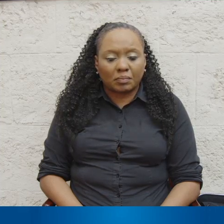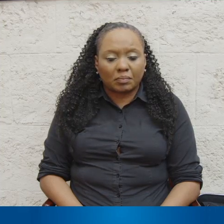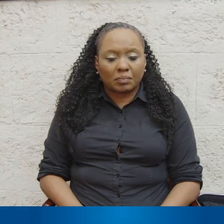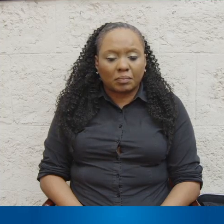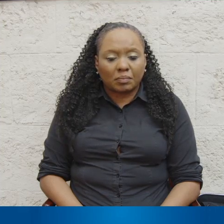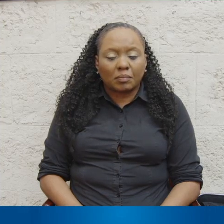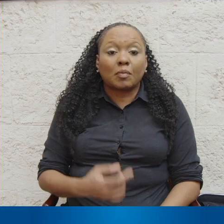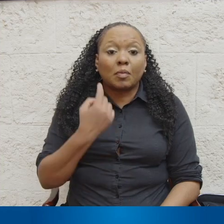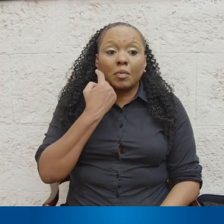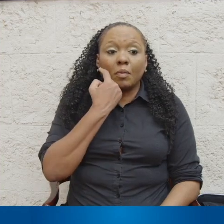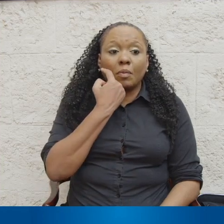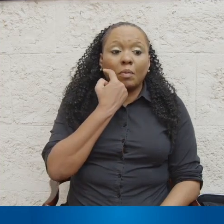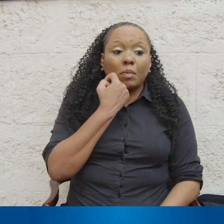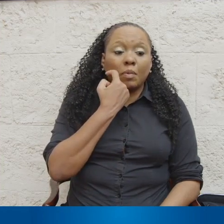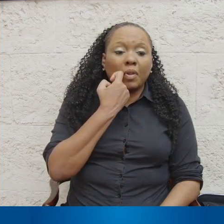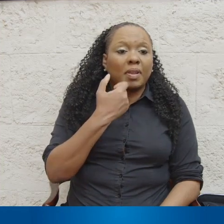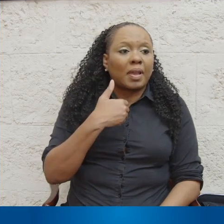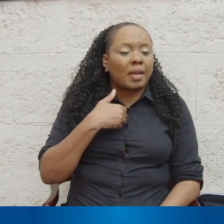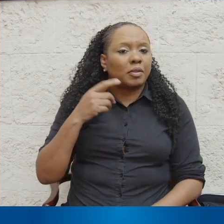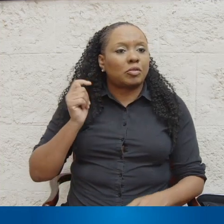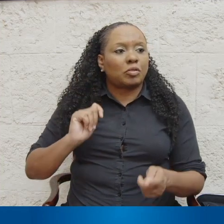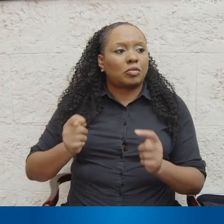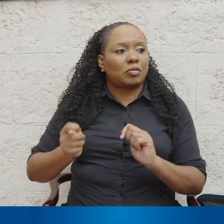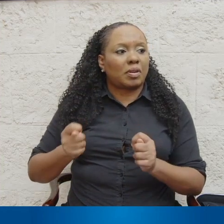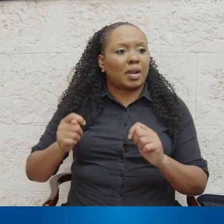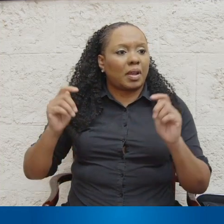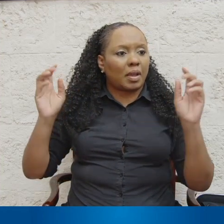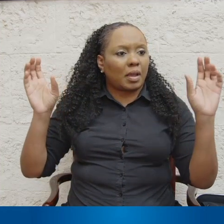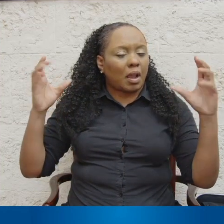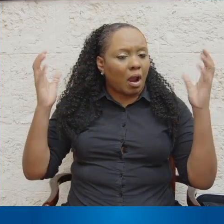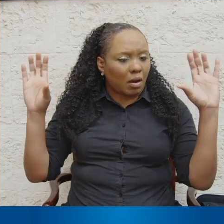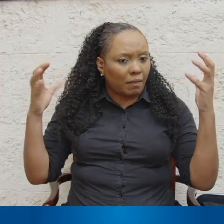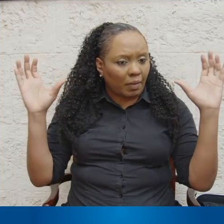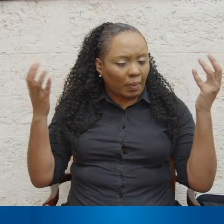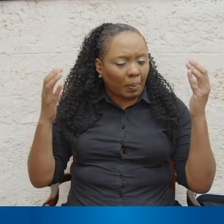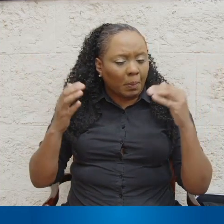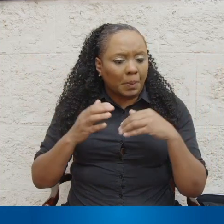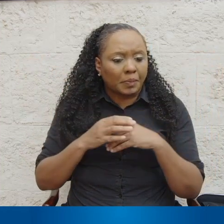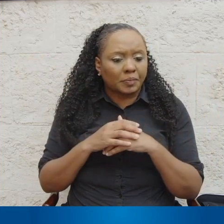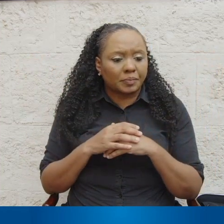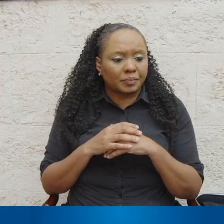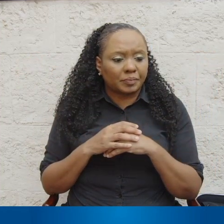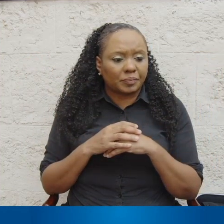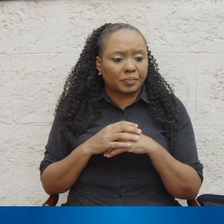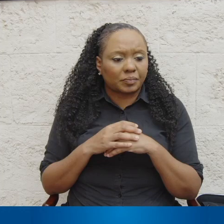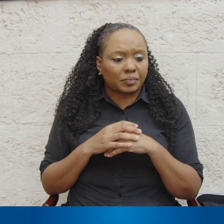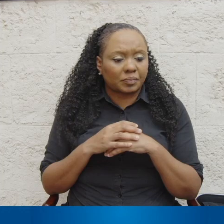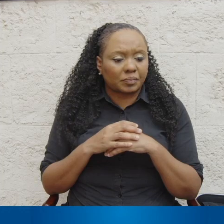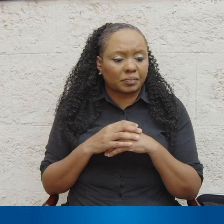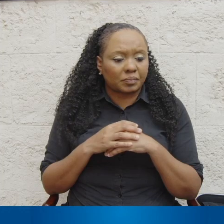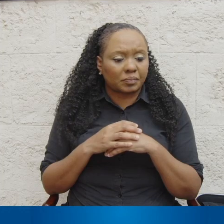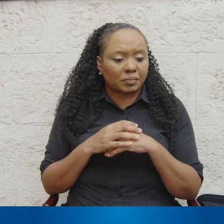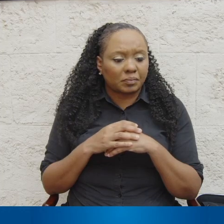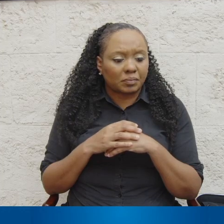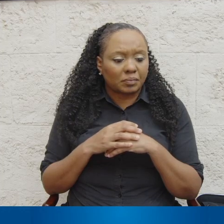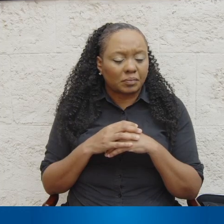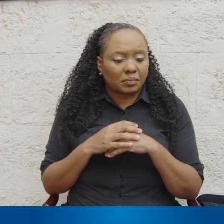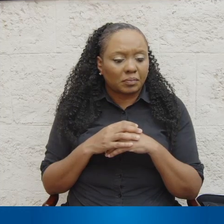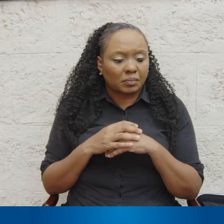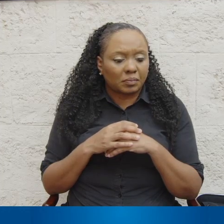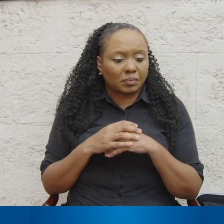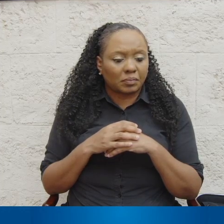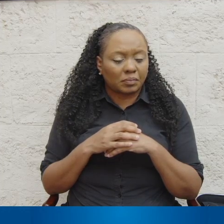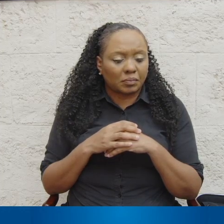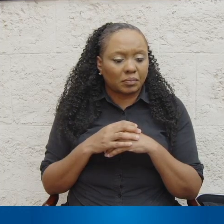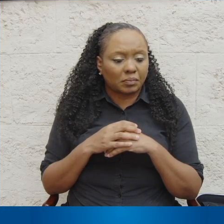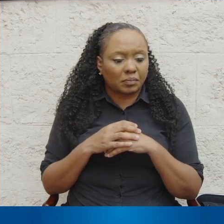Carnival, and I'm sure no doubt the NCF would have sent an envoy and emissary down to observe those proceedings.